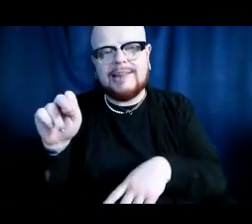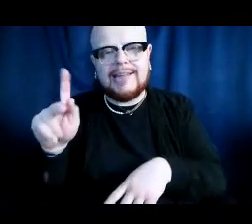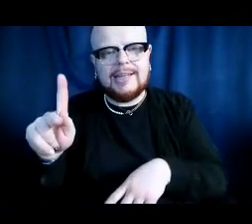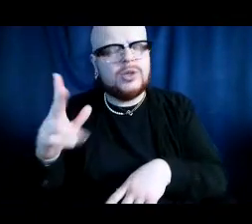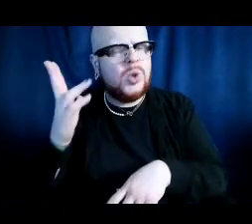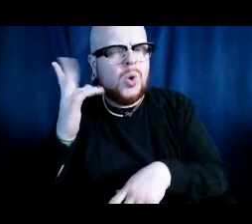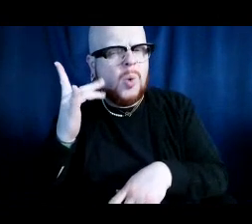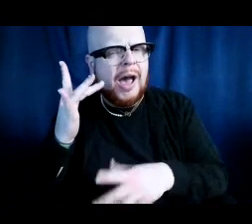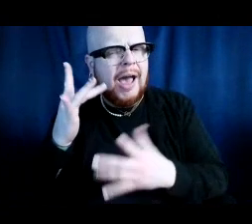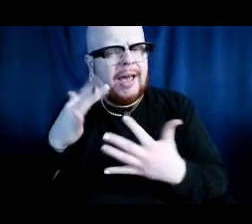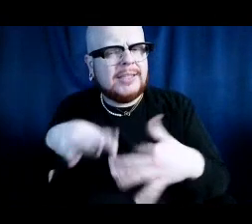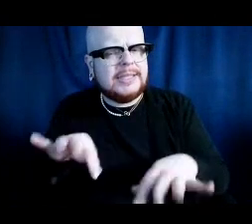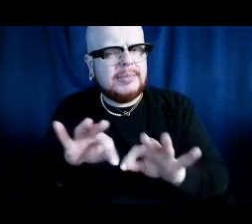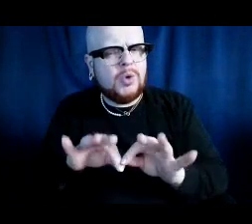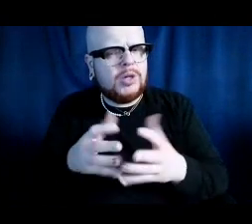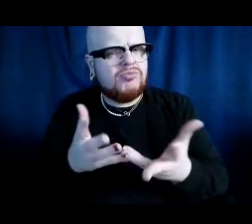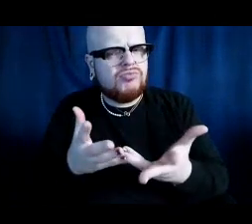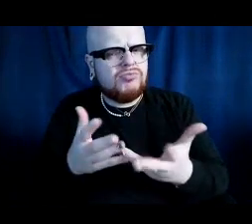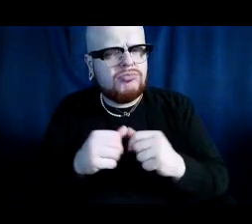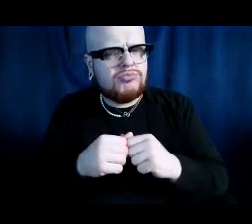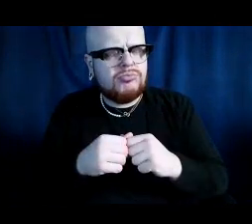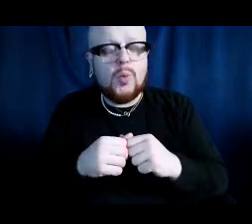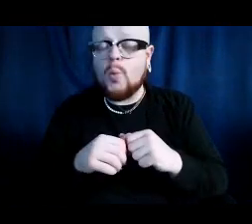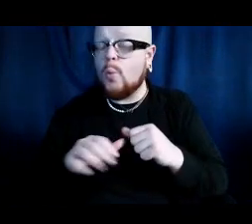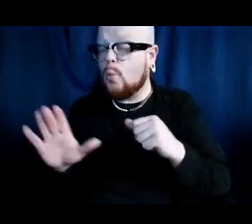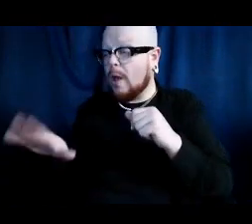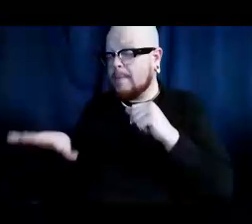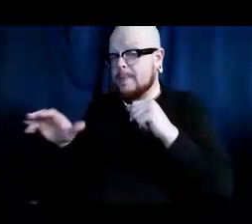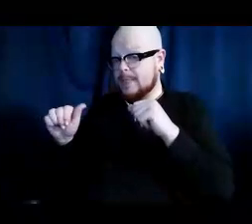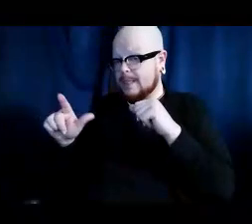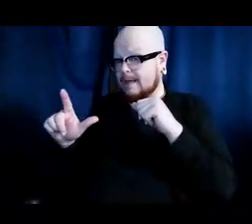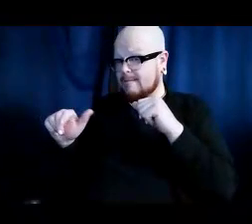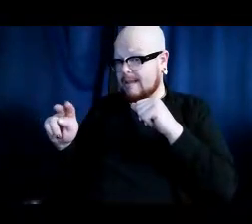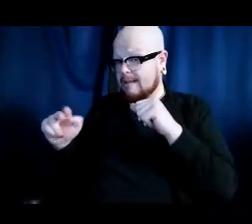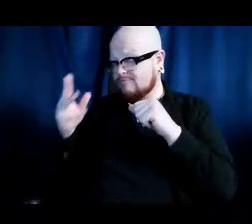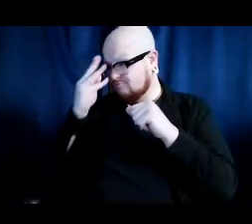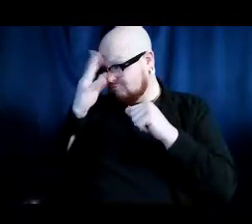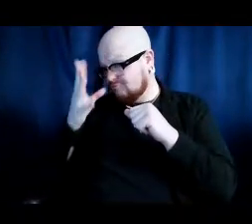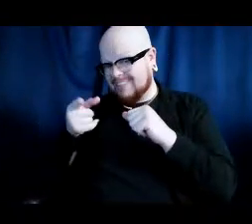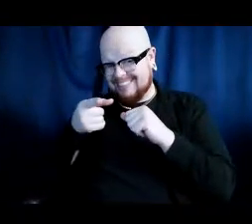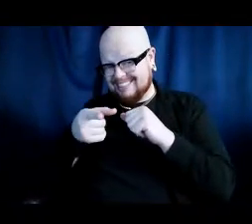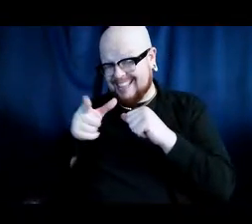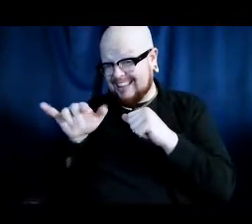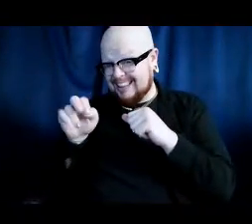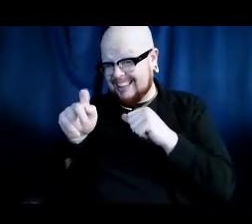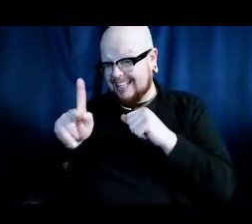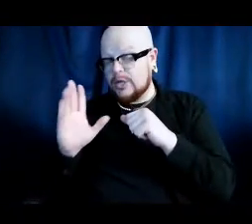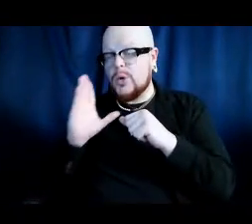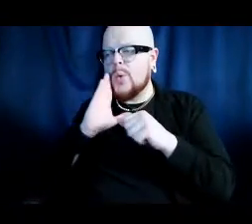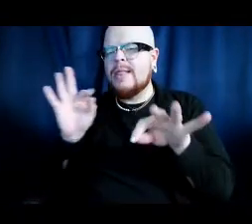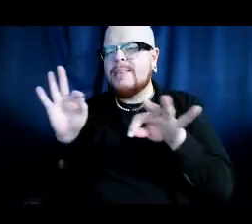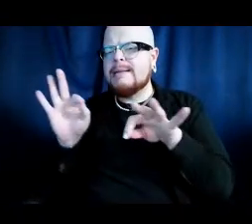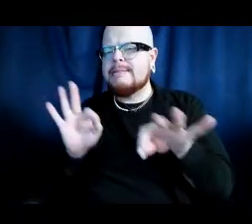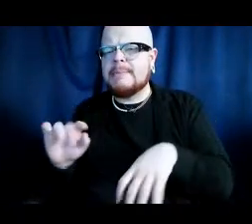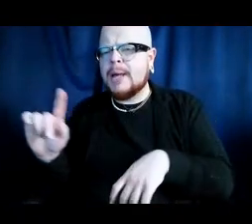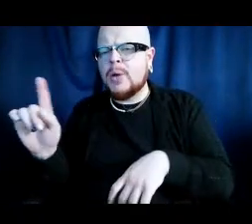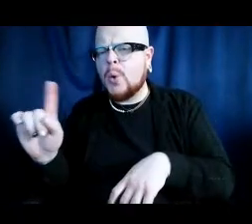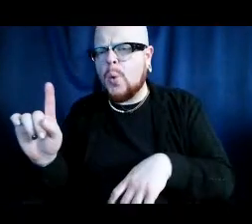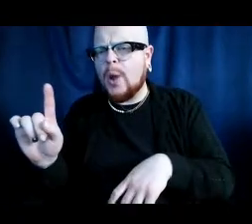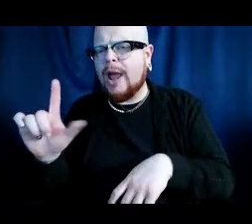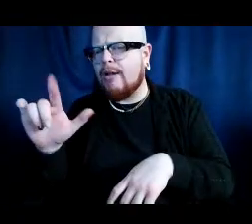Alanna, these inform users where a link will take them, benefiting those who use screen readers or